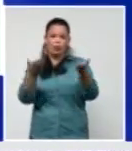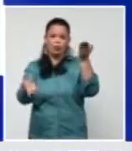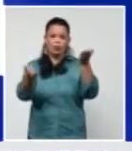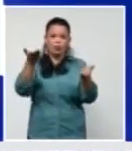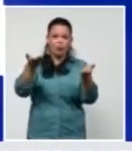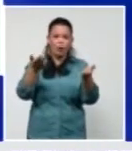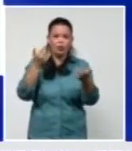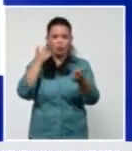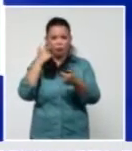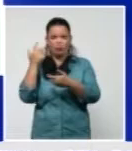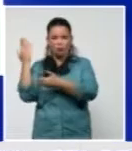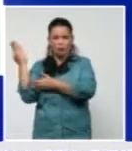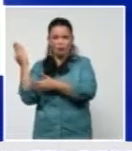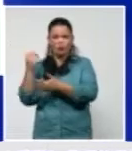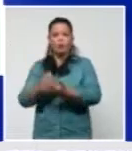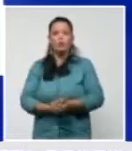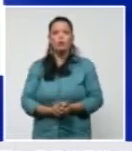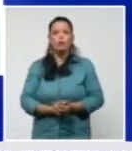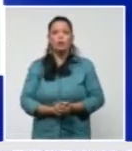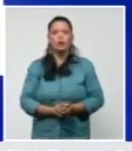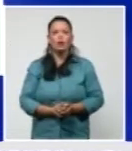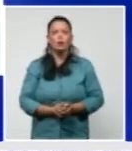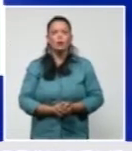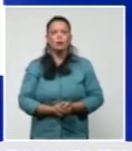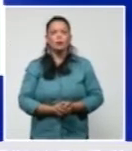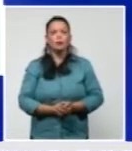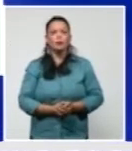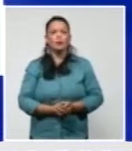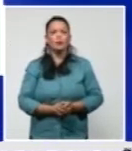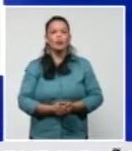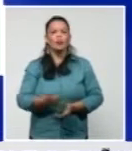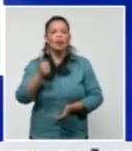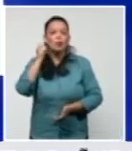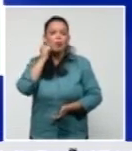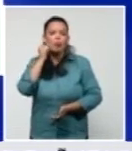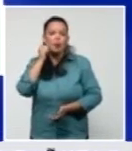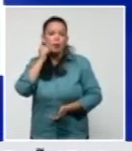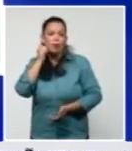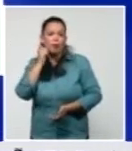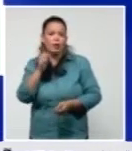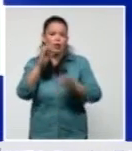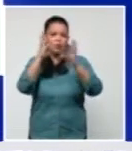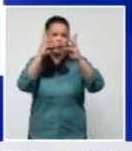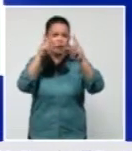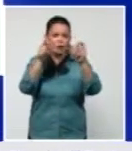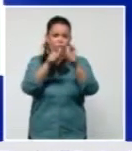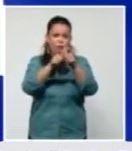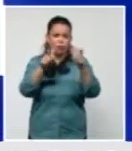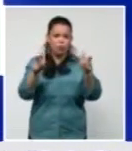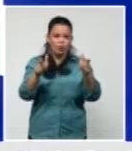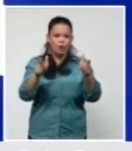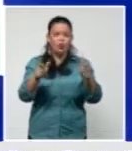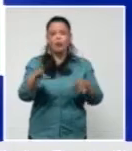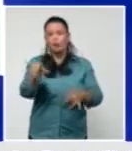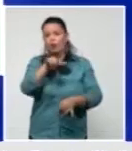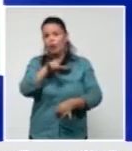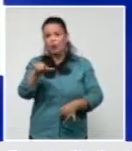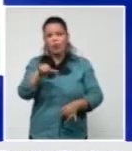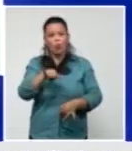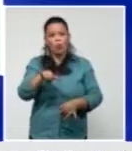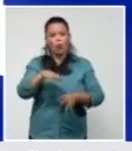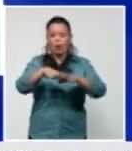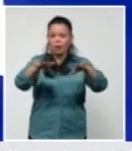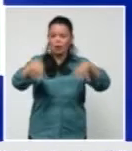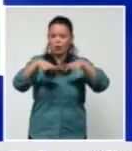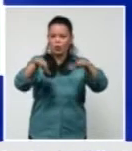100,000 inhabitants over the last 15 days, with 69.88. Next comes Ciego de Ávila with